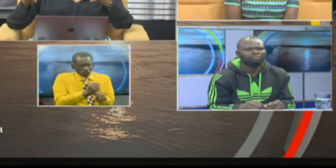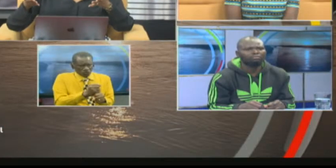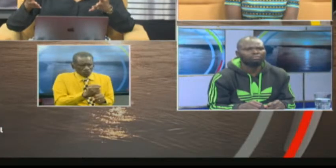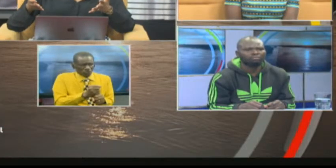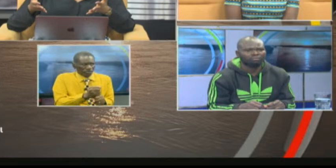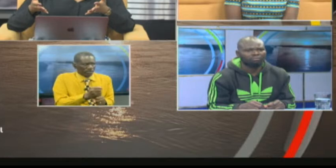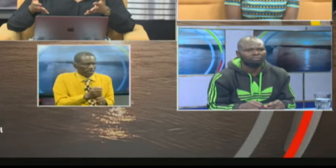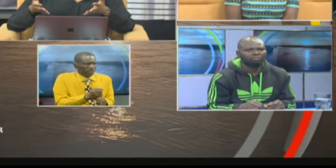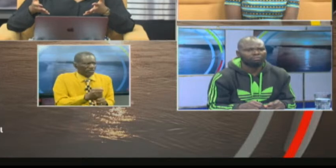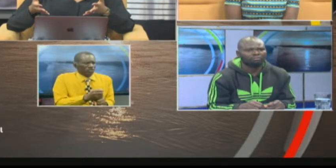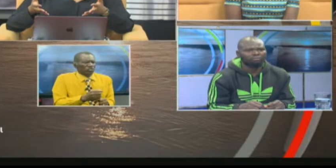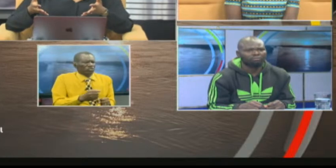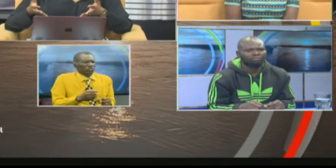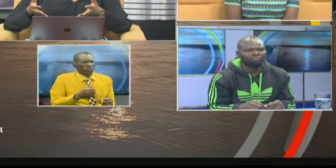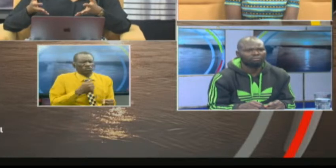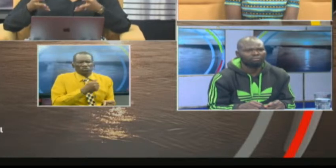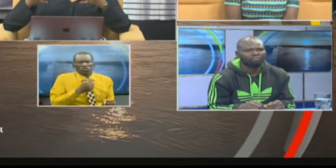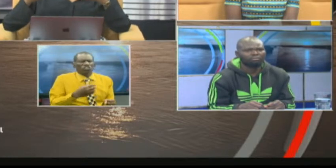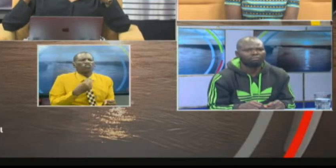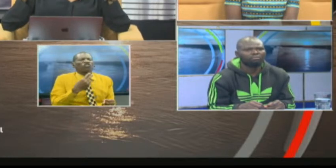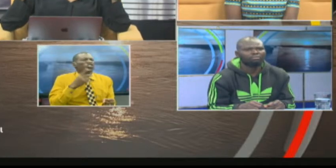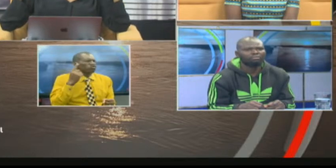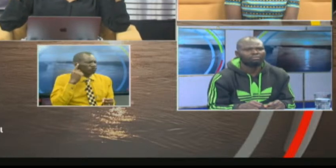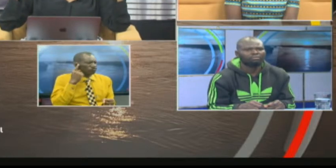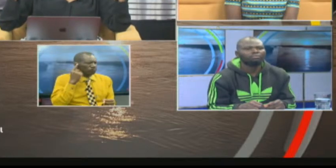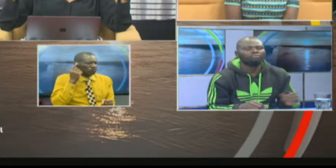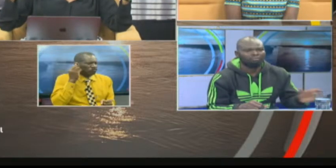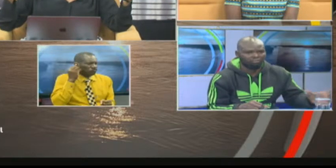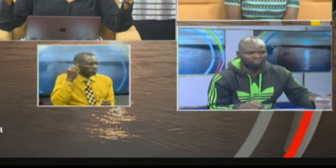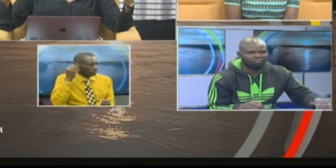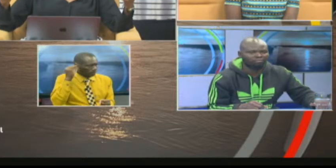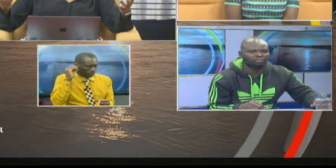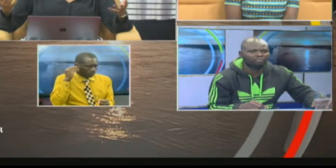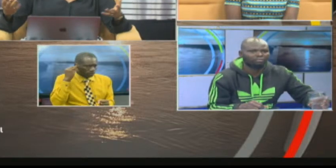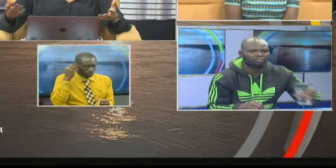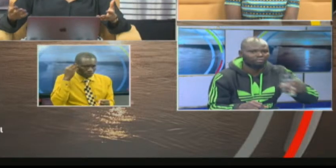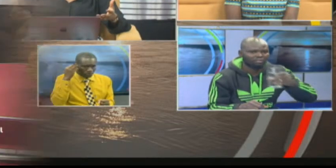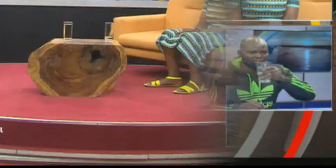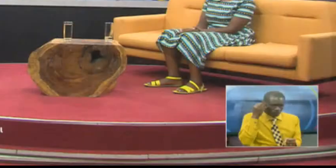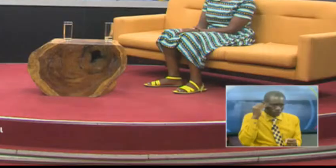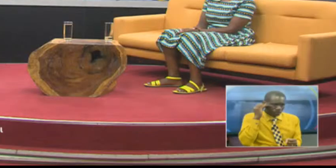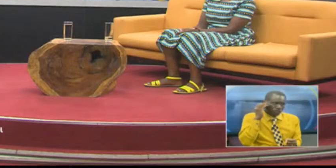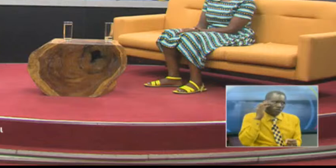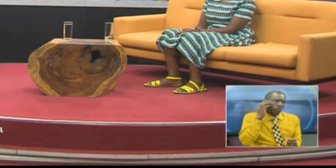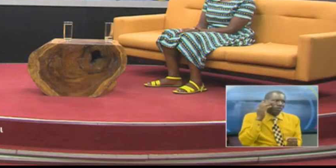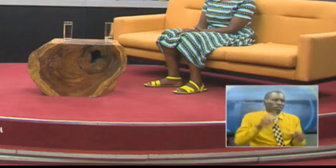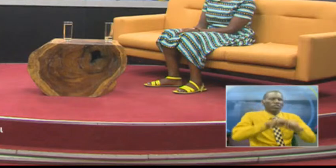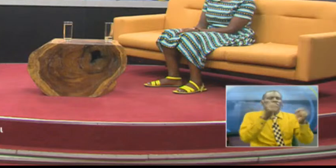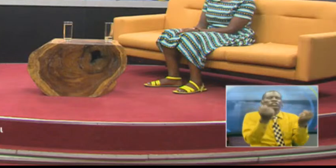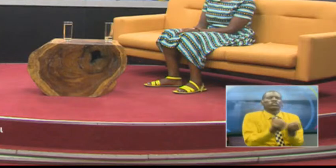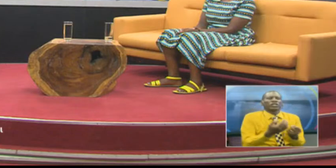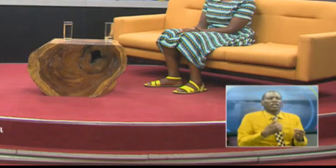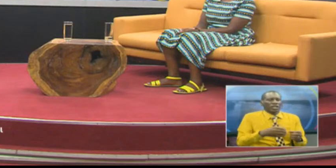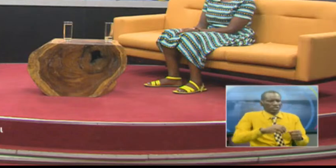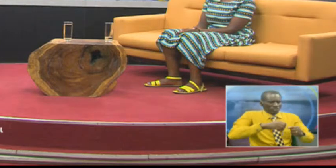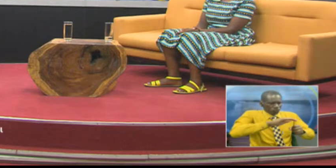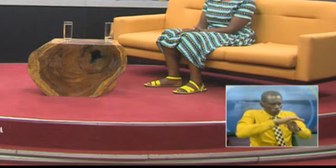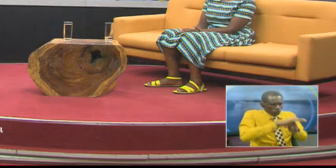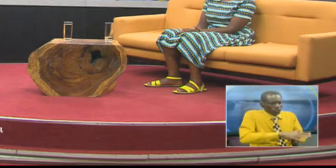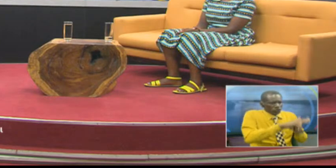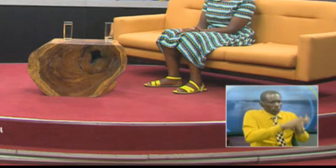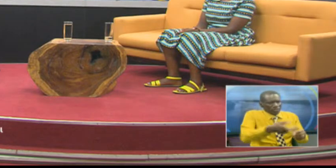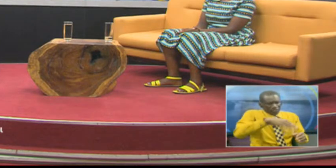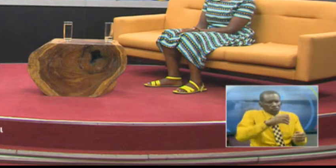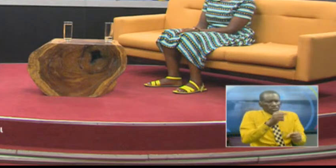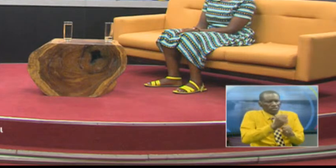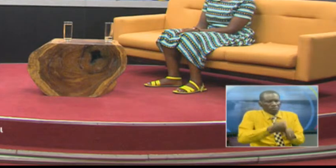these circumstances, the society can bring in external pressure that can literally make you disintegrate. Talk